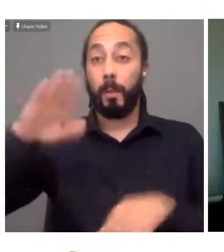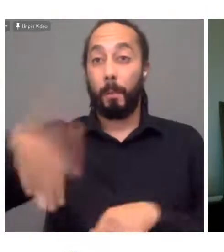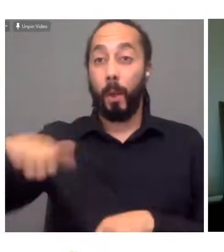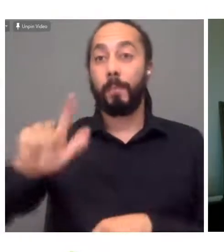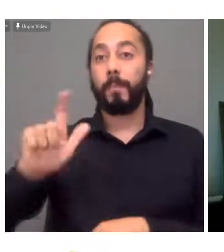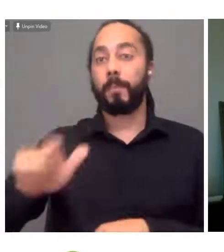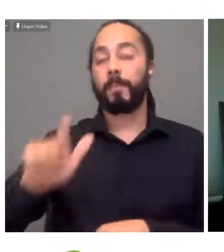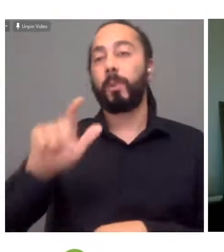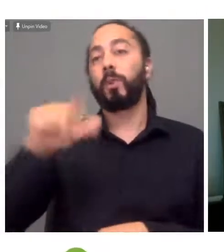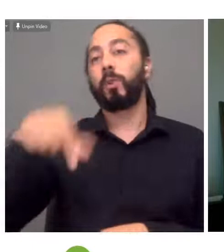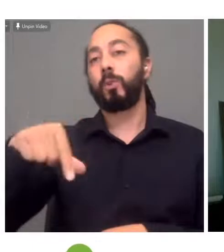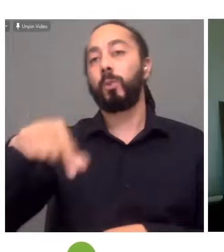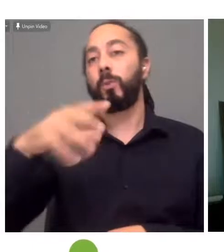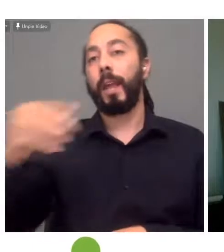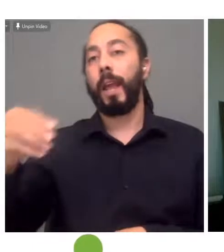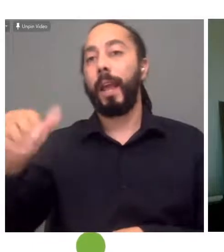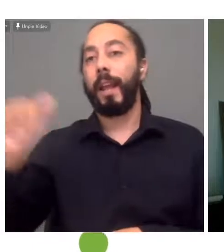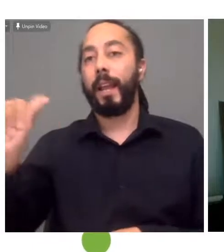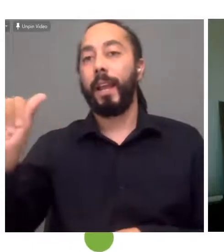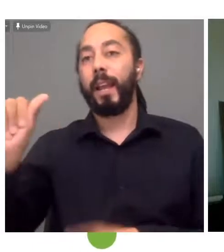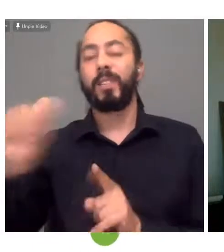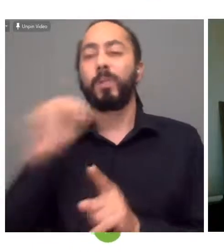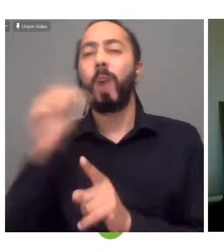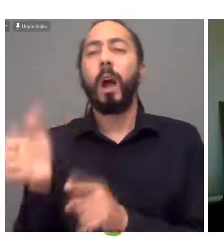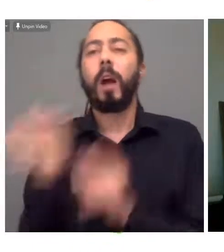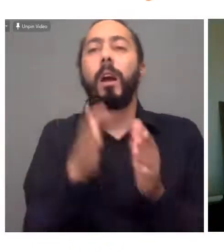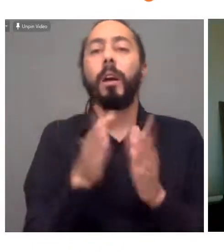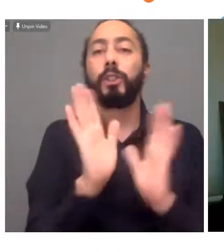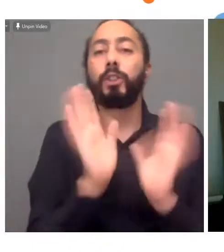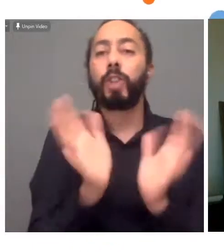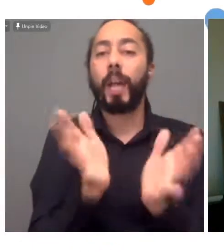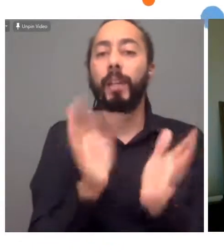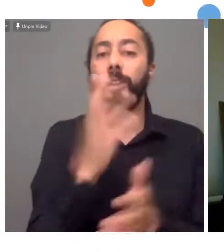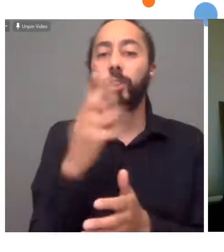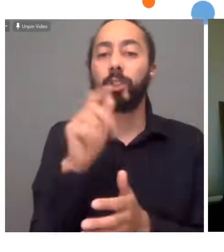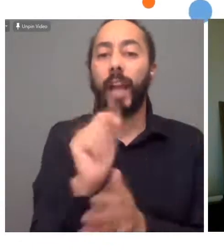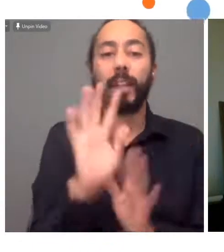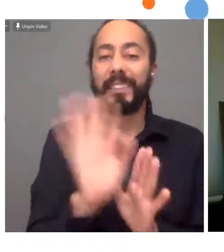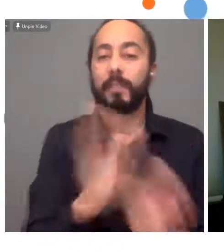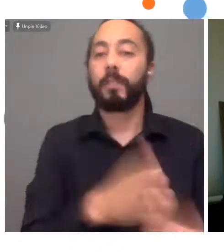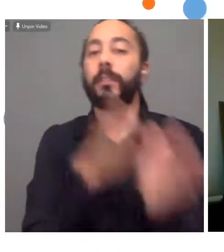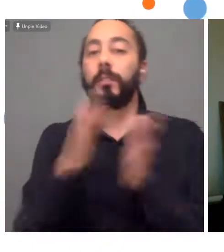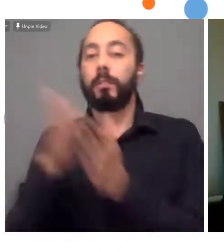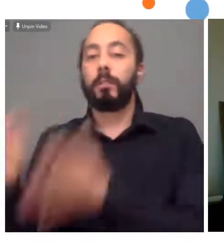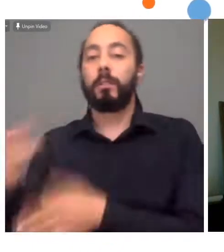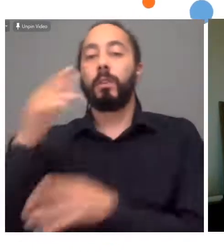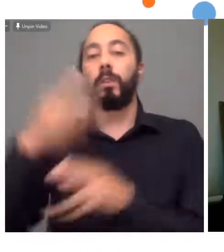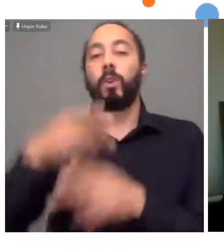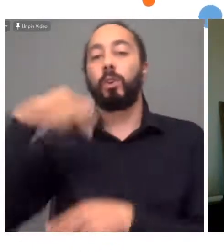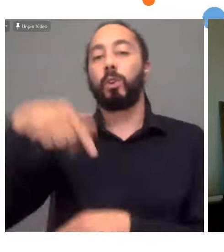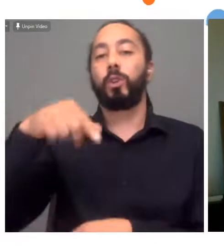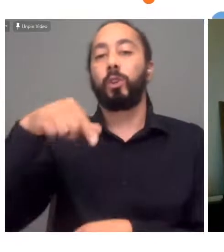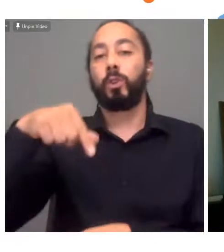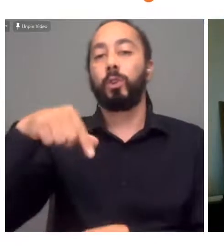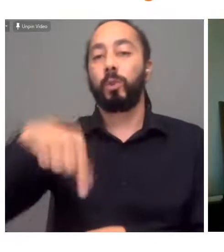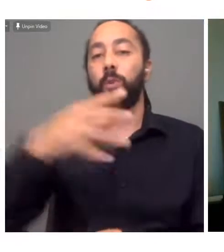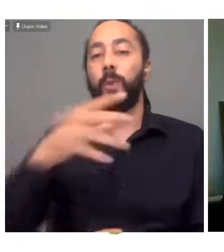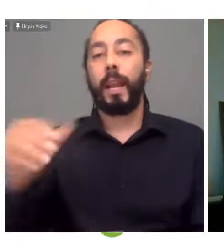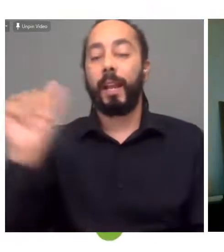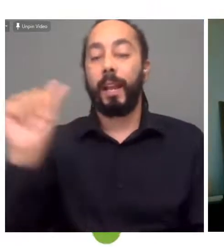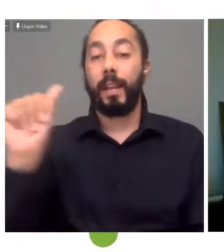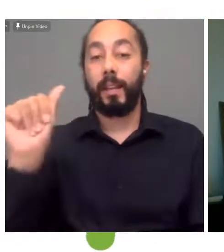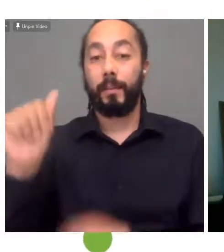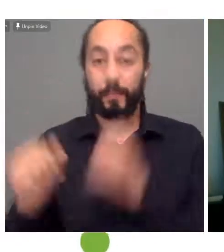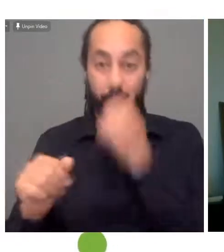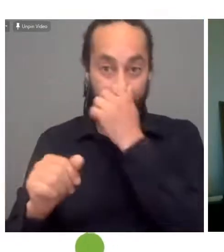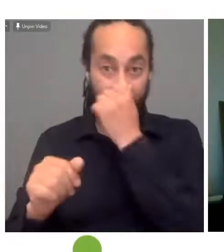but right beside that to ensure that we are capturing as many questions as we can. You can then vote on the